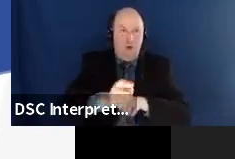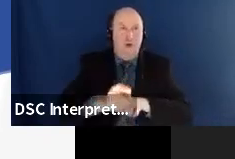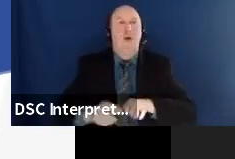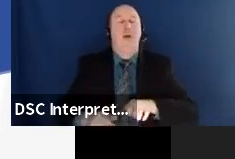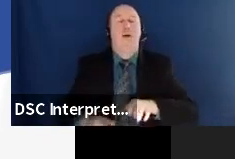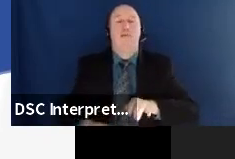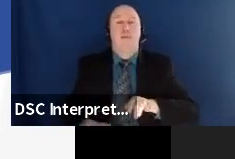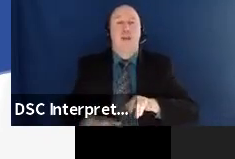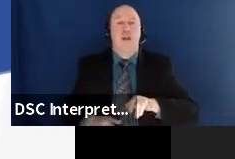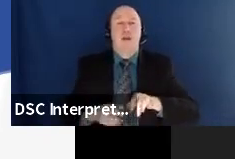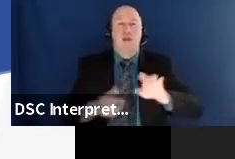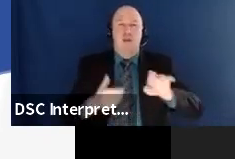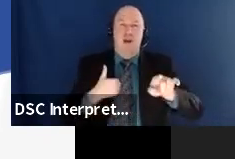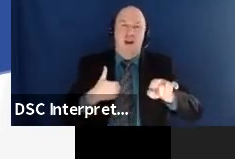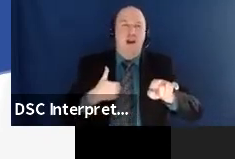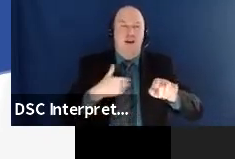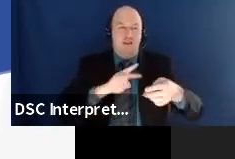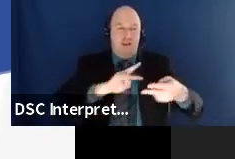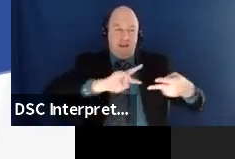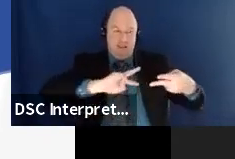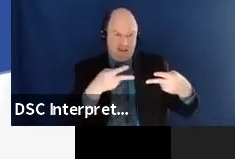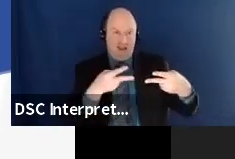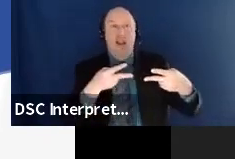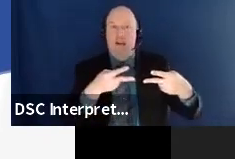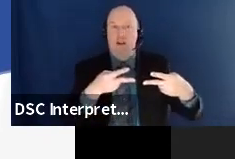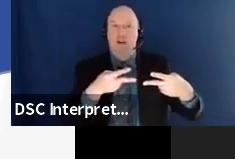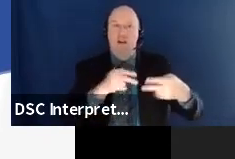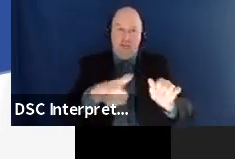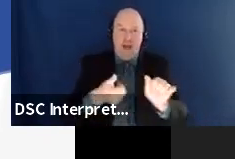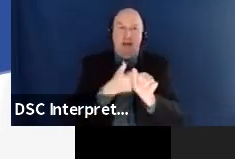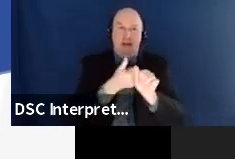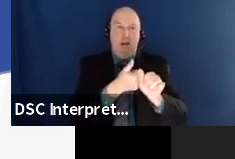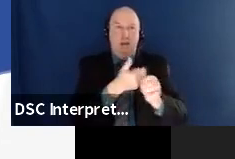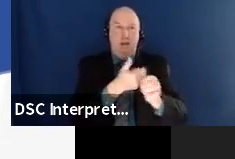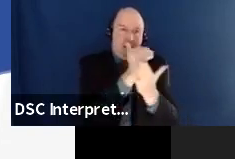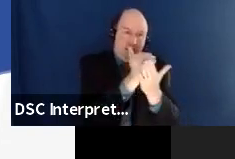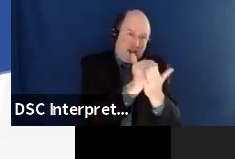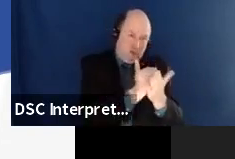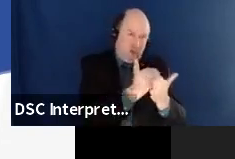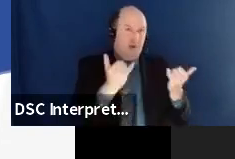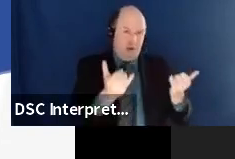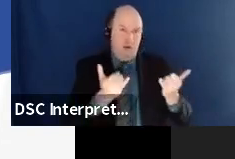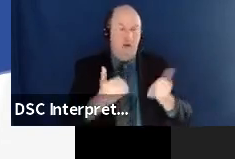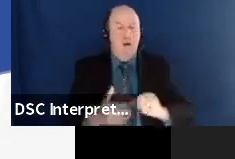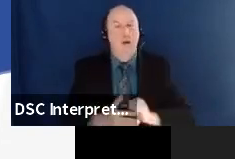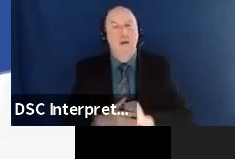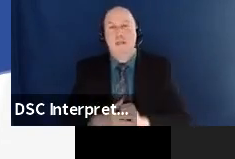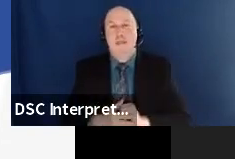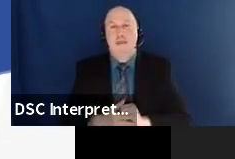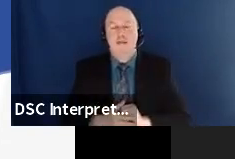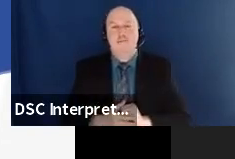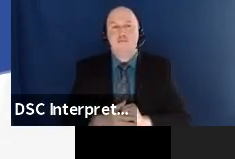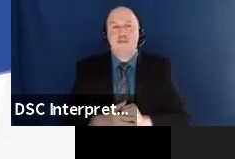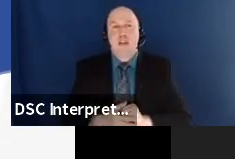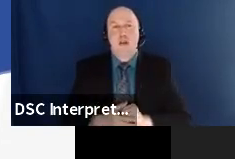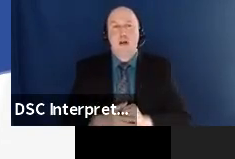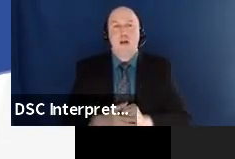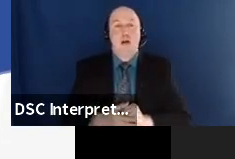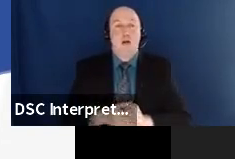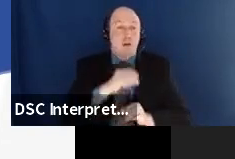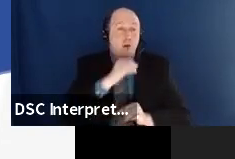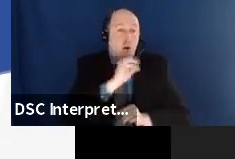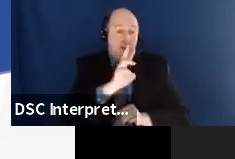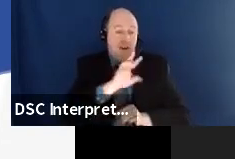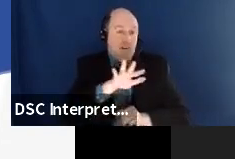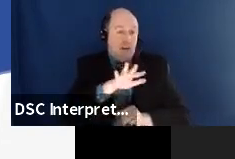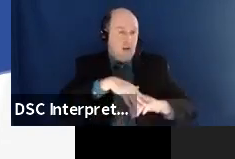create another standby list, if you would, or add to our standby list that we have right now. We're looking right now at utilizing 65 and